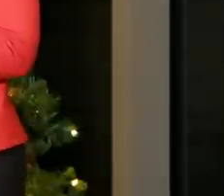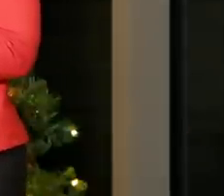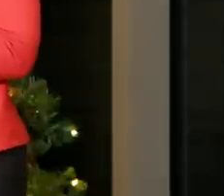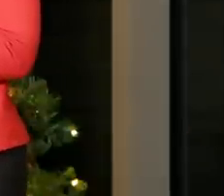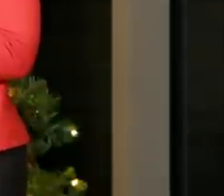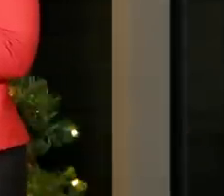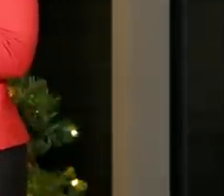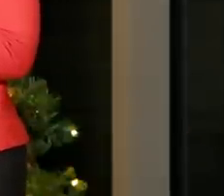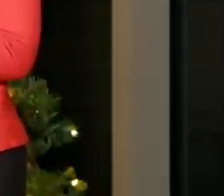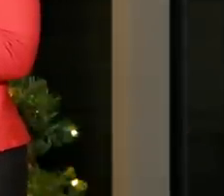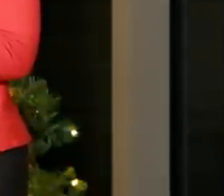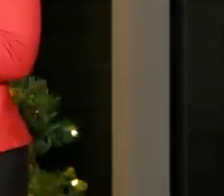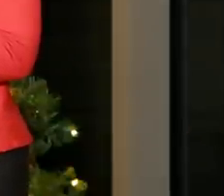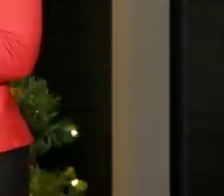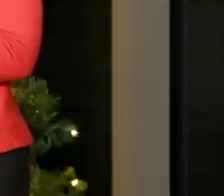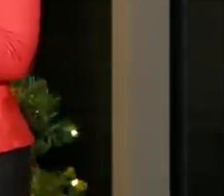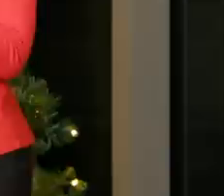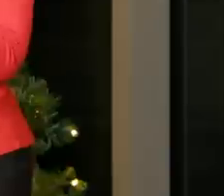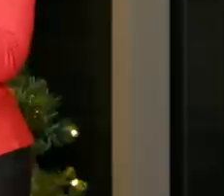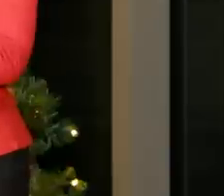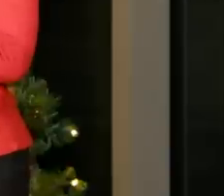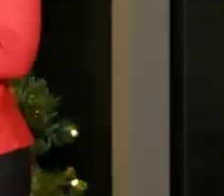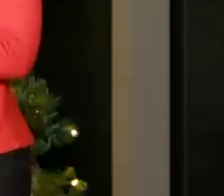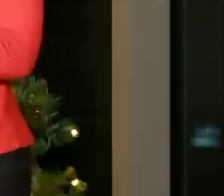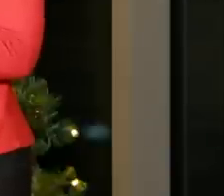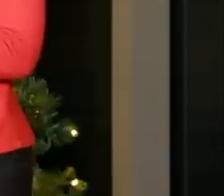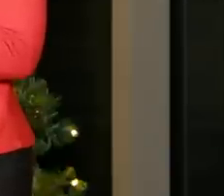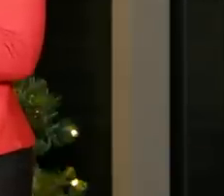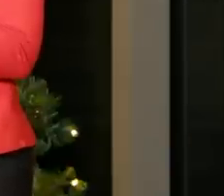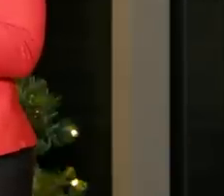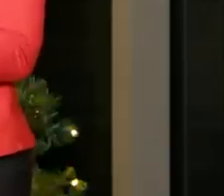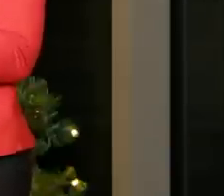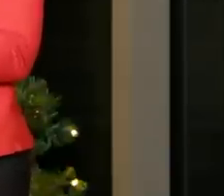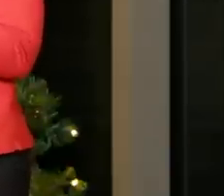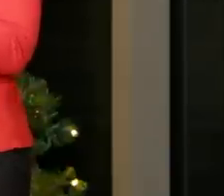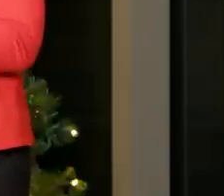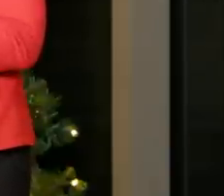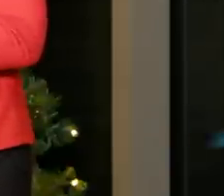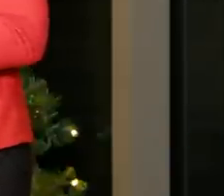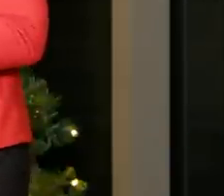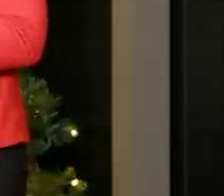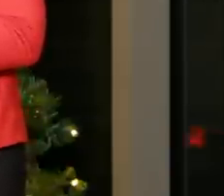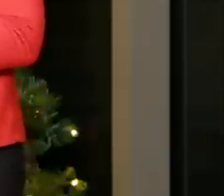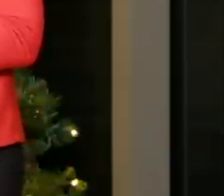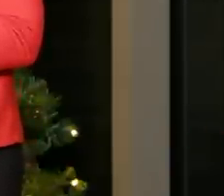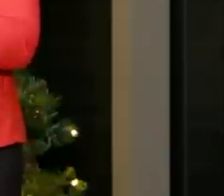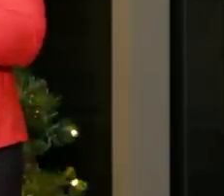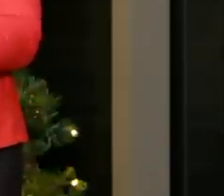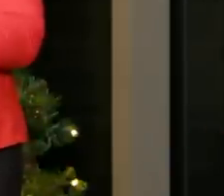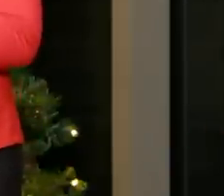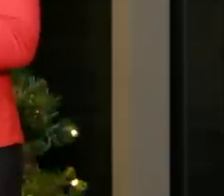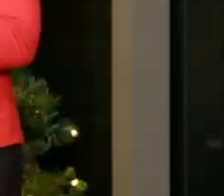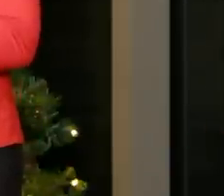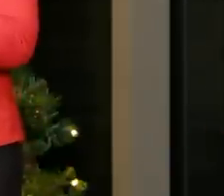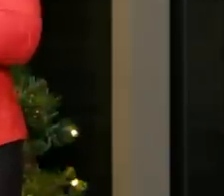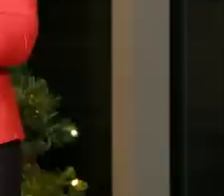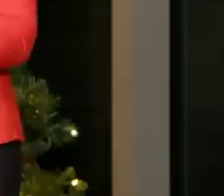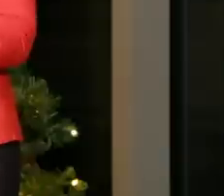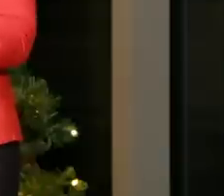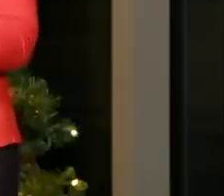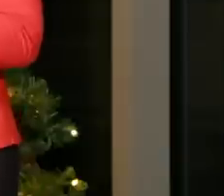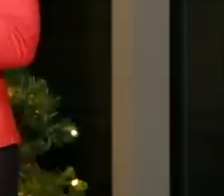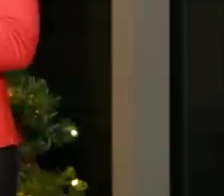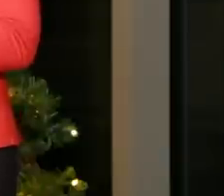Advent season, Philandria. What's your favorite part about Advent? Andre, my favorite part about Advent has to be all of the activities that take place here on the Avenue,